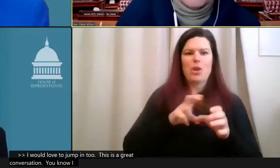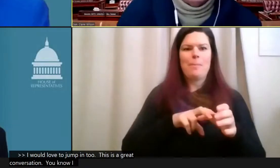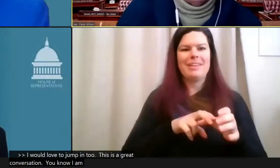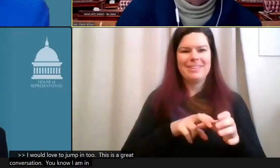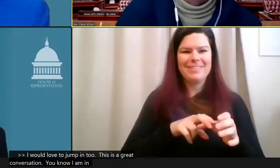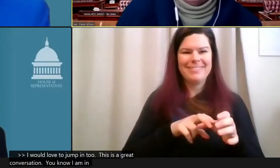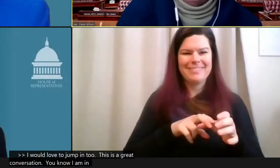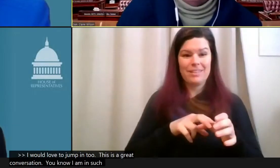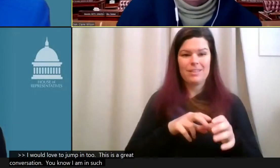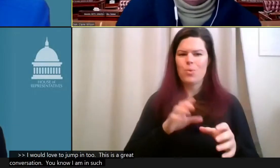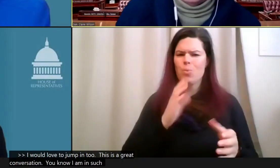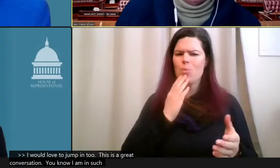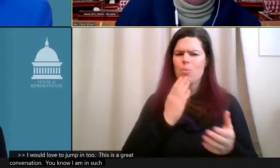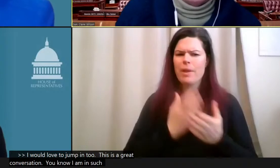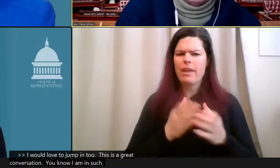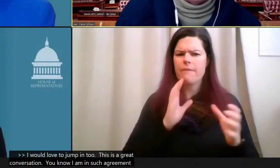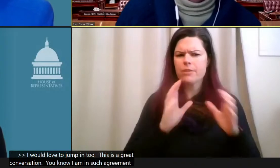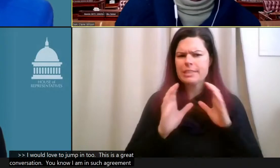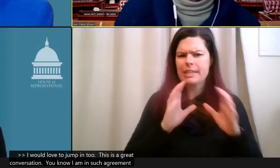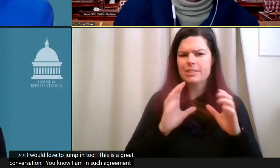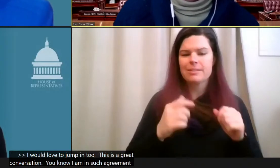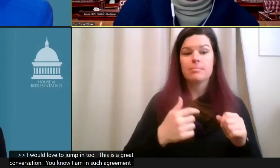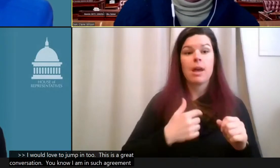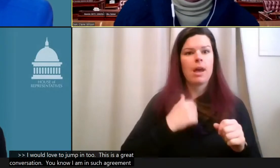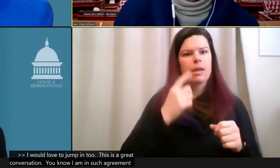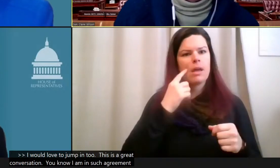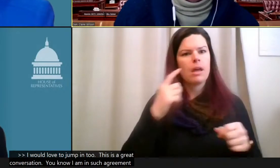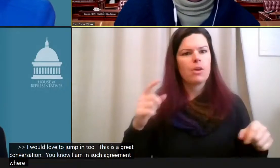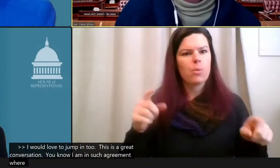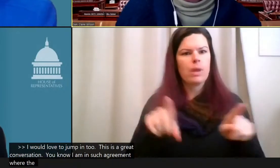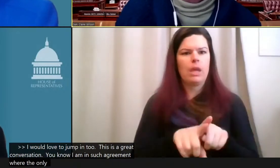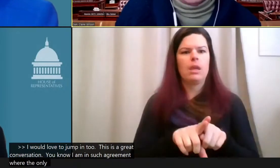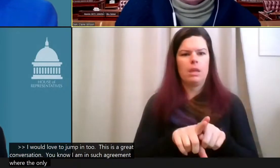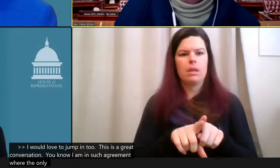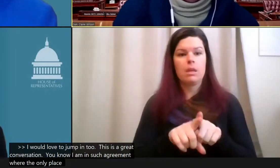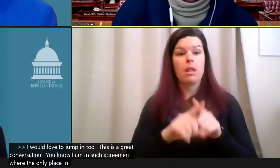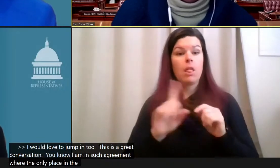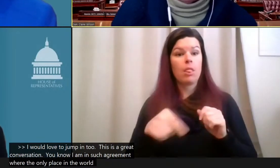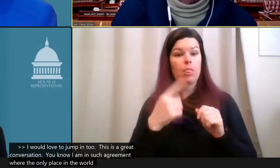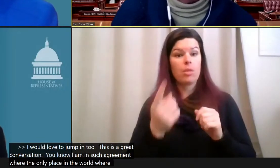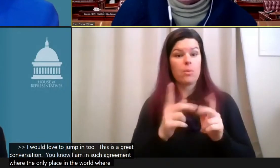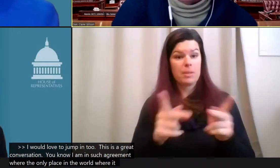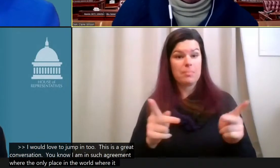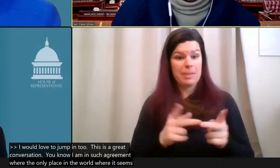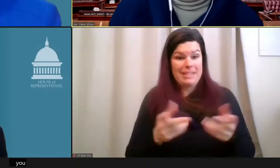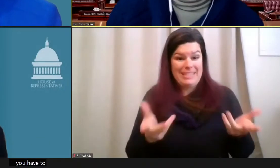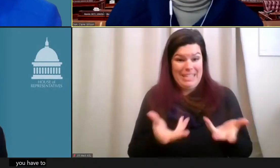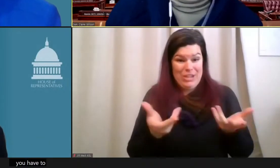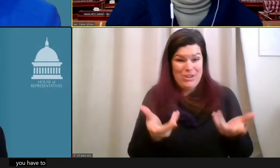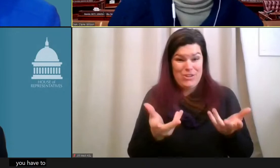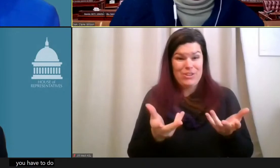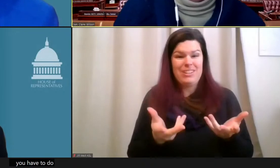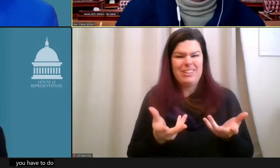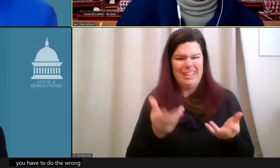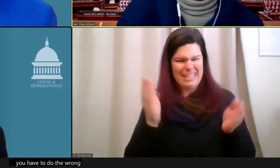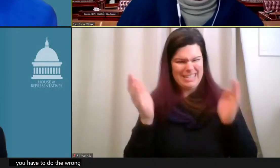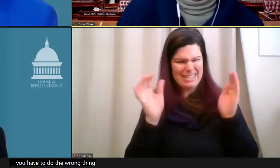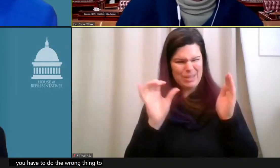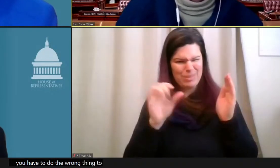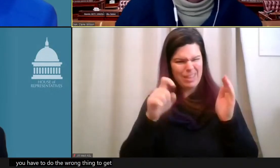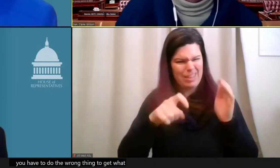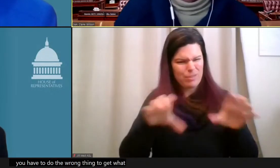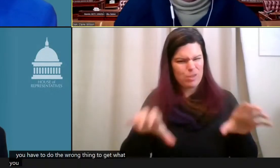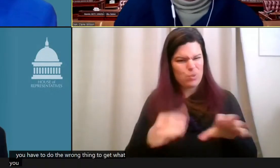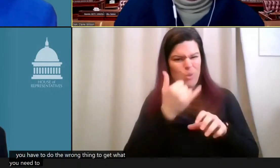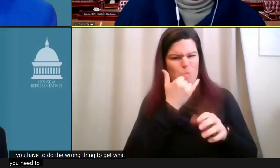agreement. We're the only place in the world where it seems you have to do the wrong thing to get what you need to do it